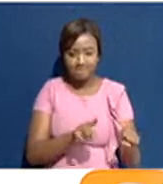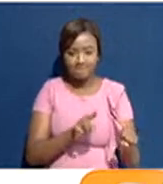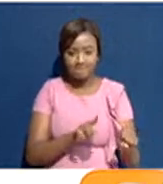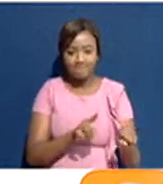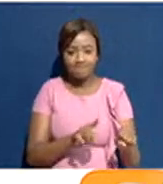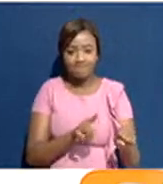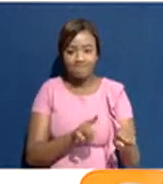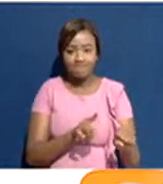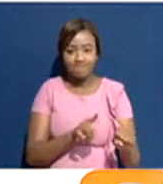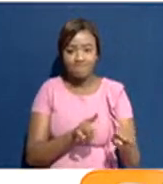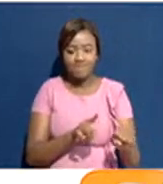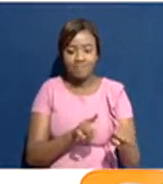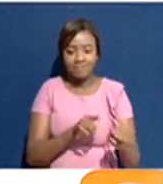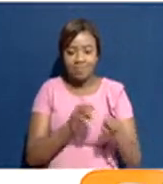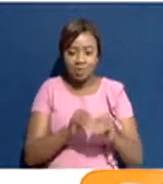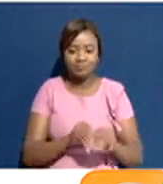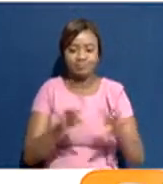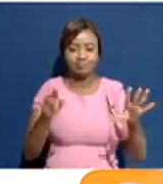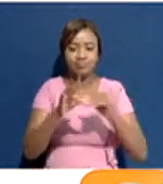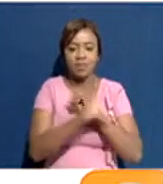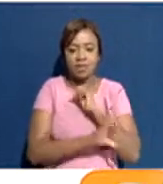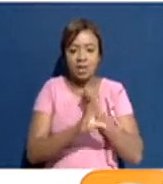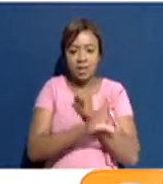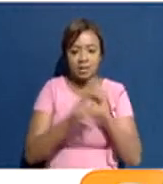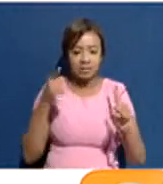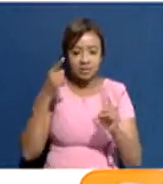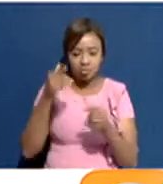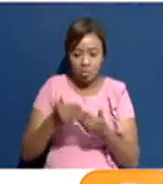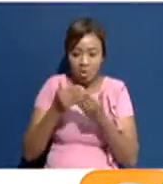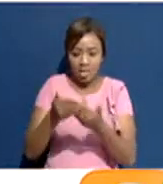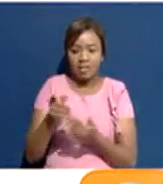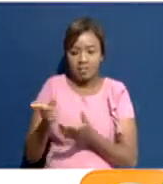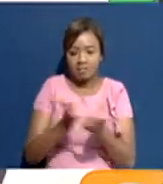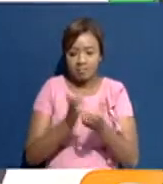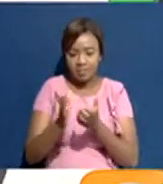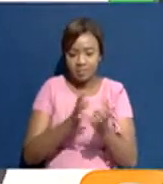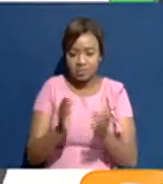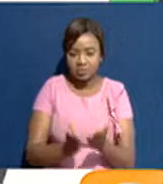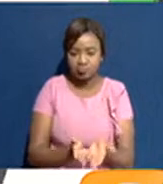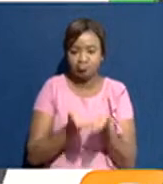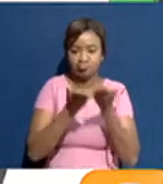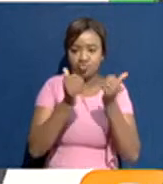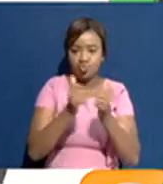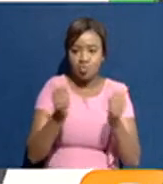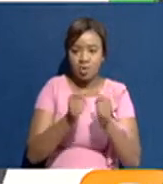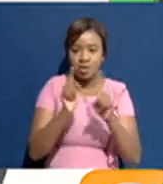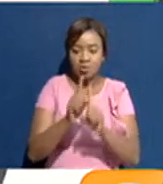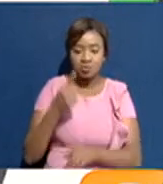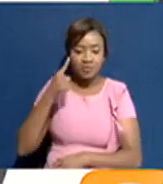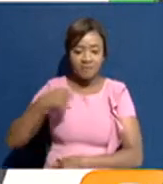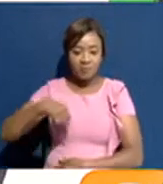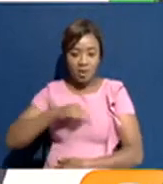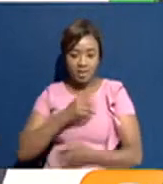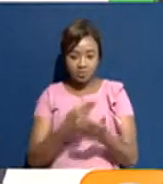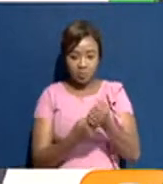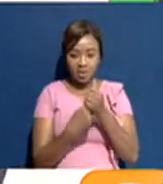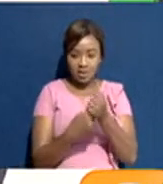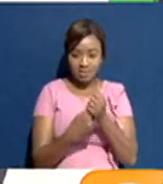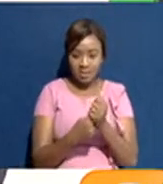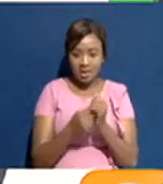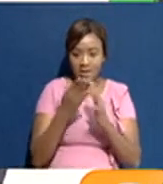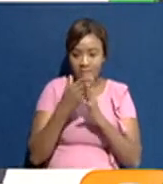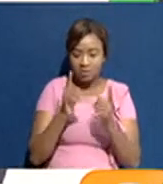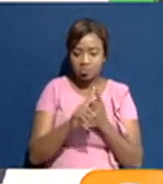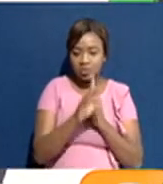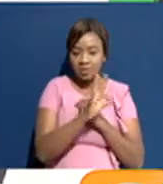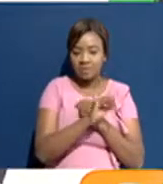digital infrastructure across the country for his business to make sense. For us today, this partnership between Fingo